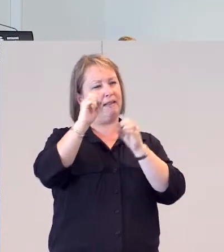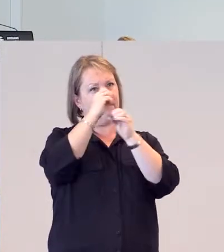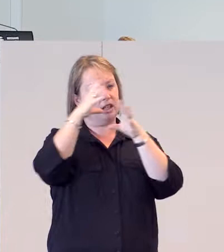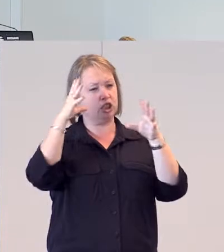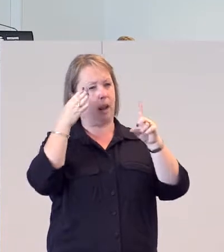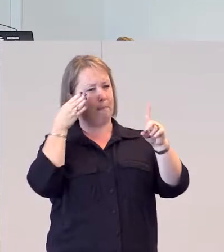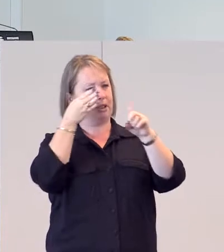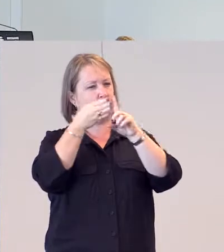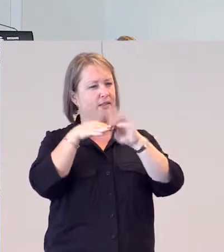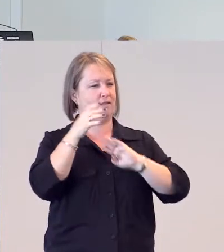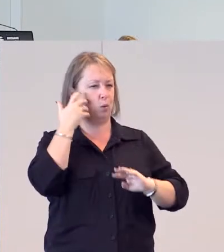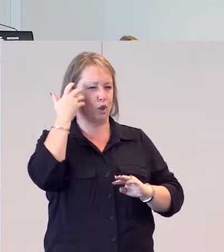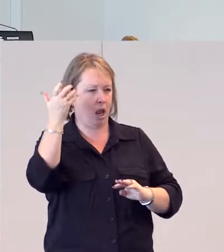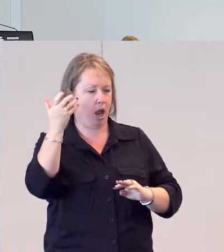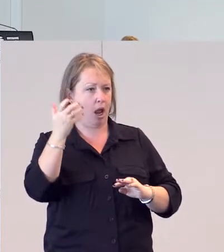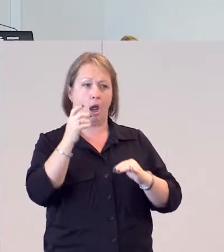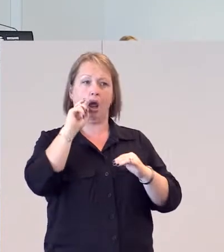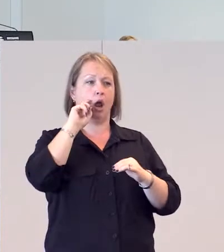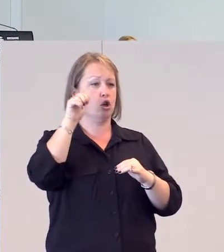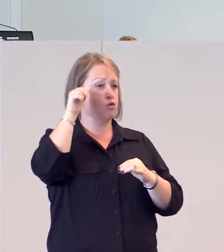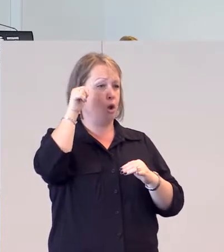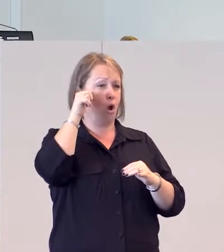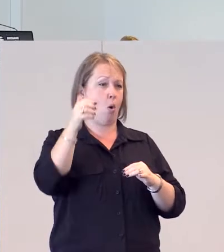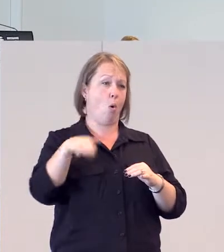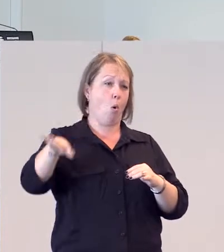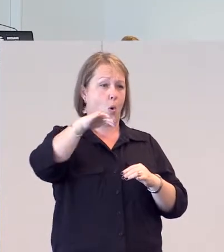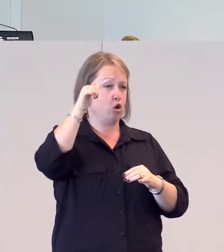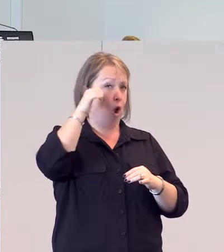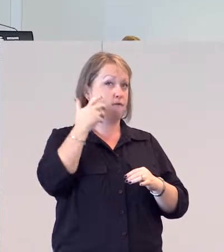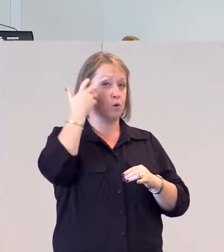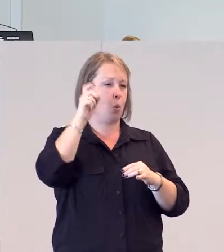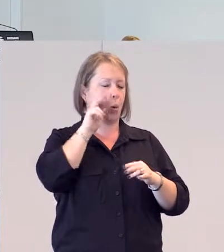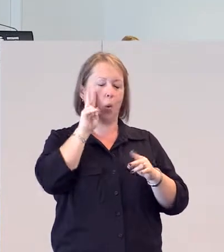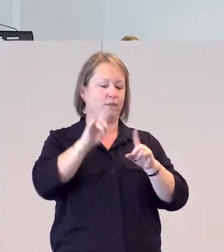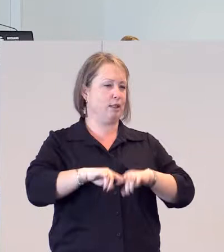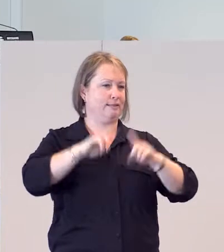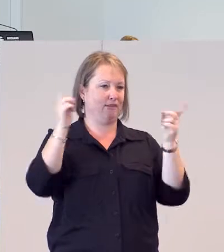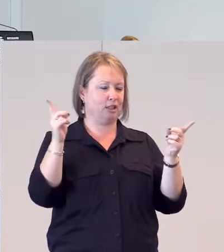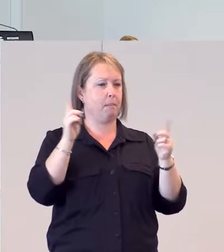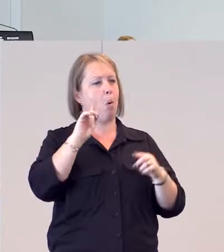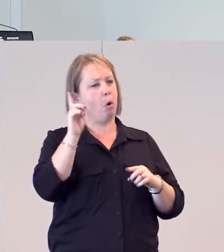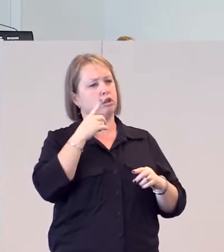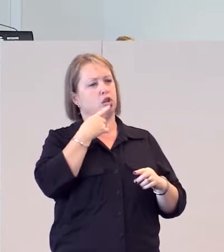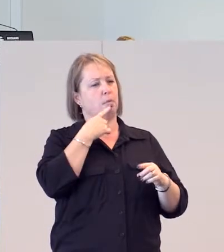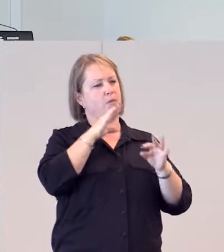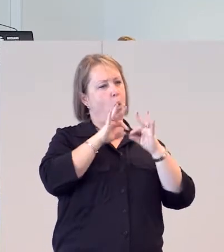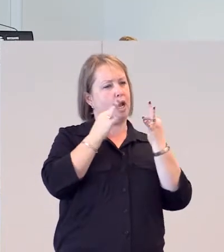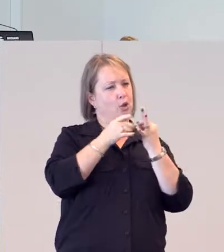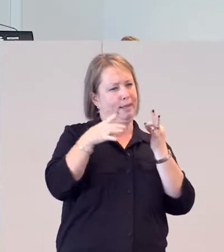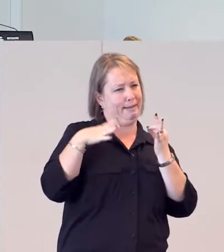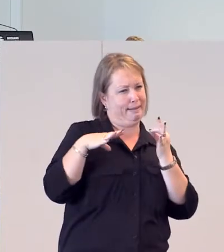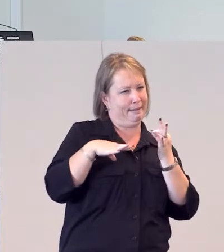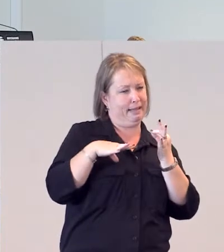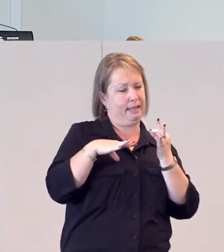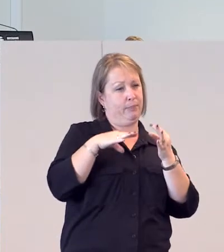the future? It's going to be a very different future, we all know that. But what kind of an organisation will you need? And the elements that you